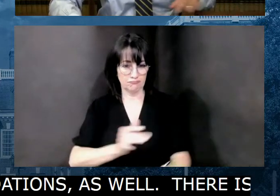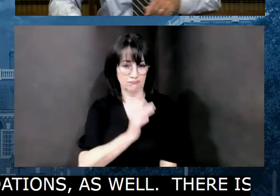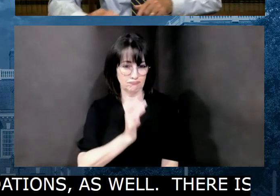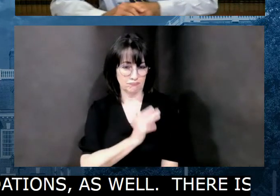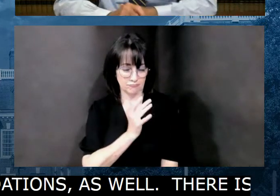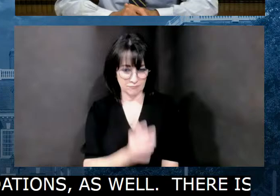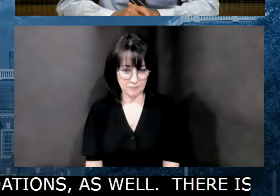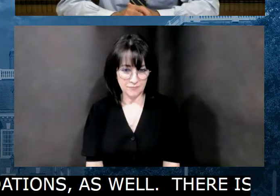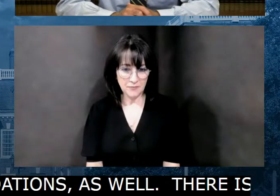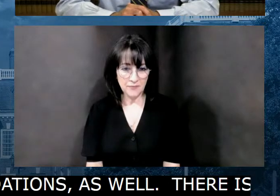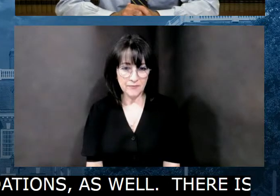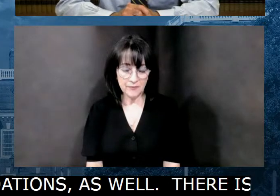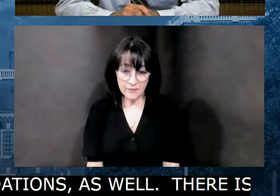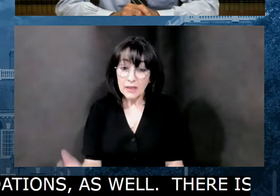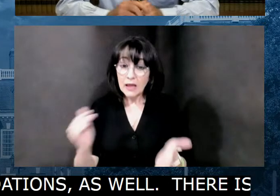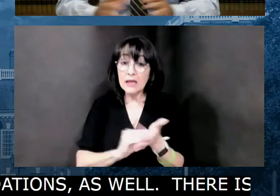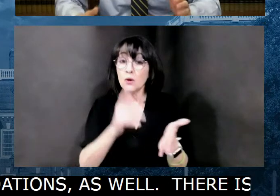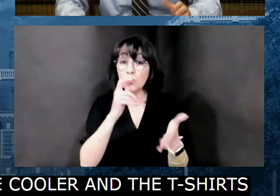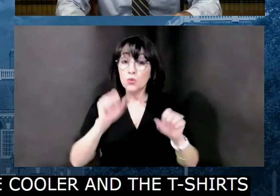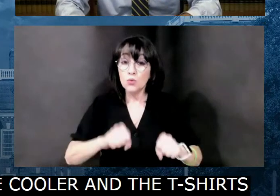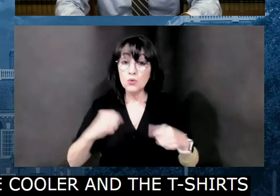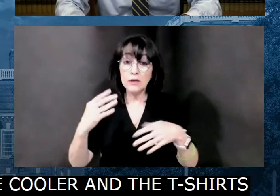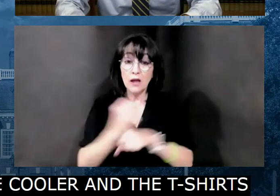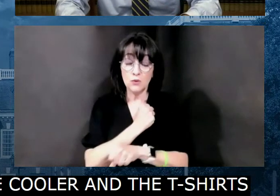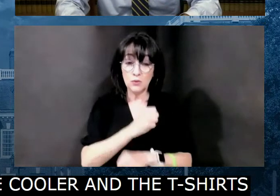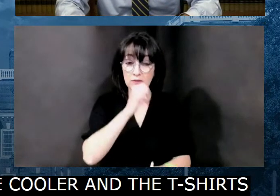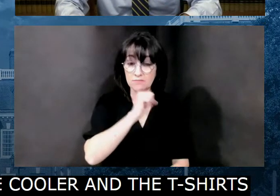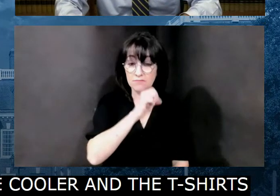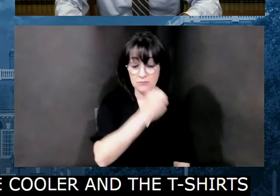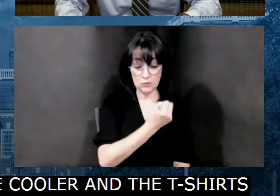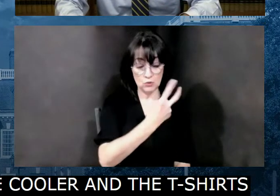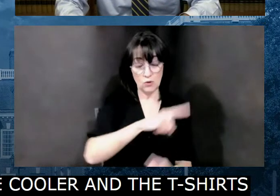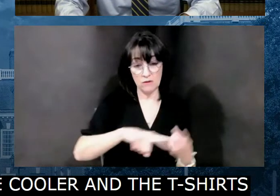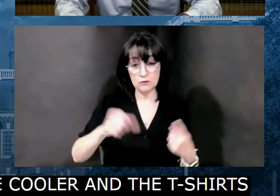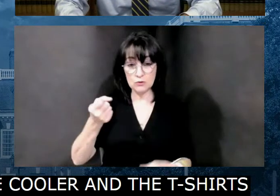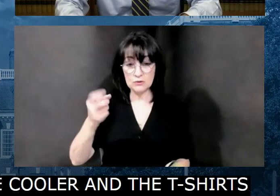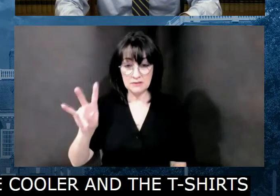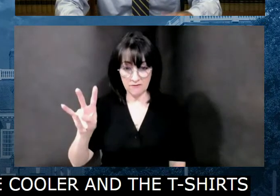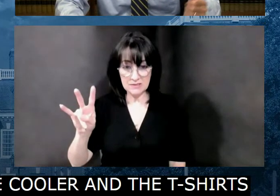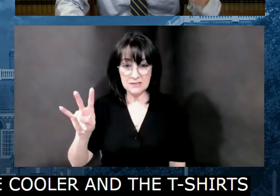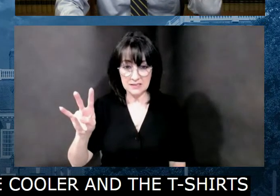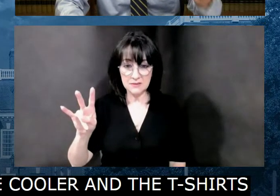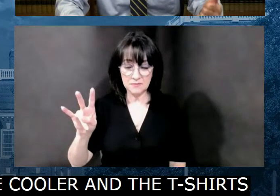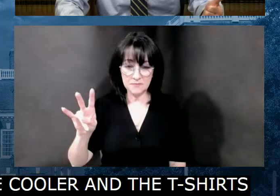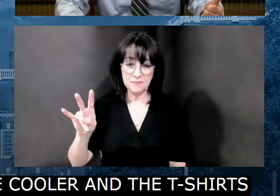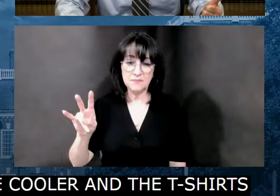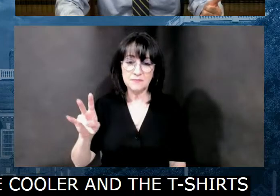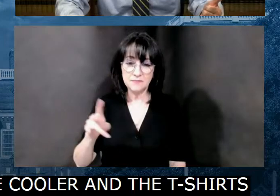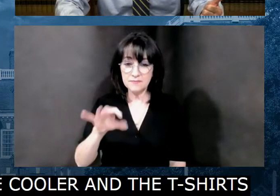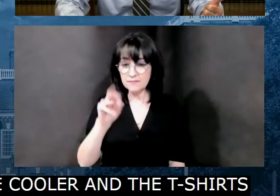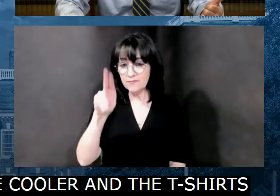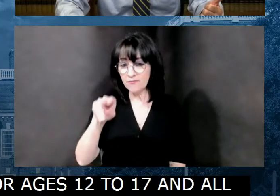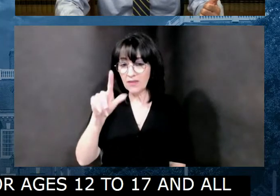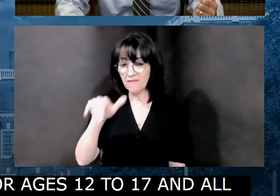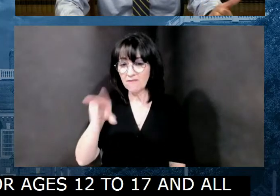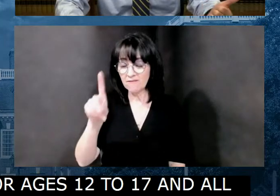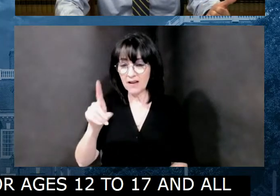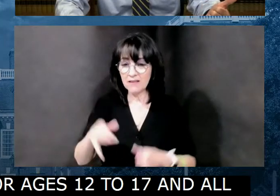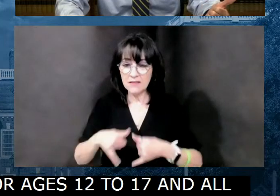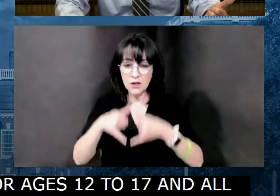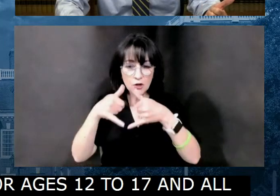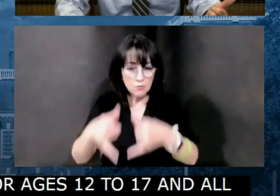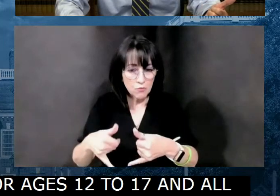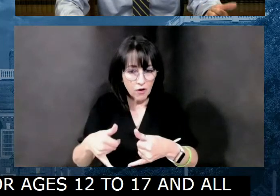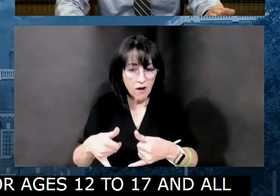ages 12 to 17, all those who've been vaccinated, those ages, Funline prize package, Delaware